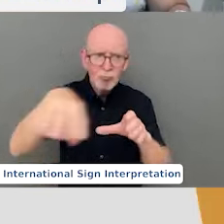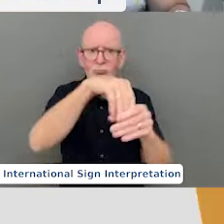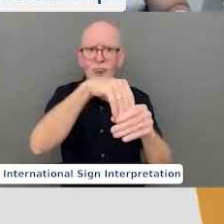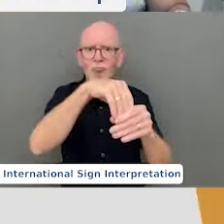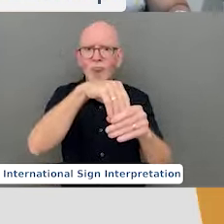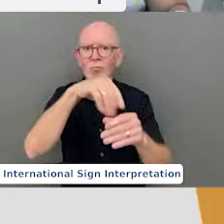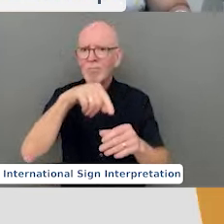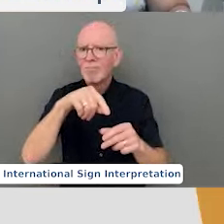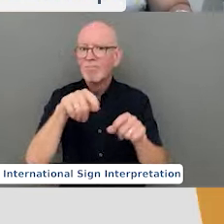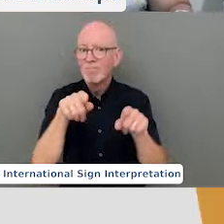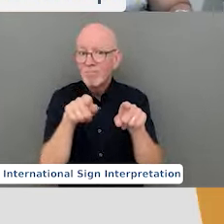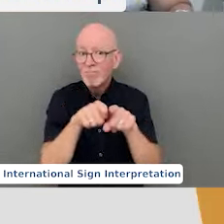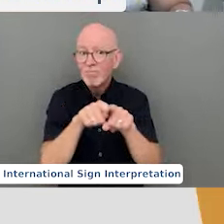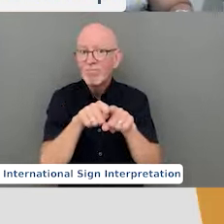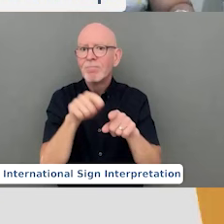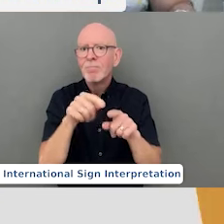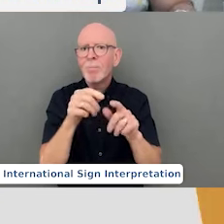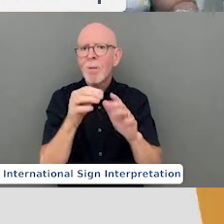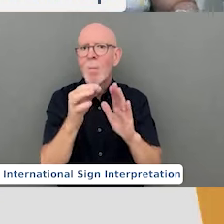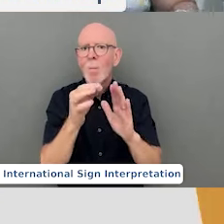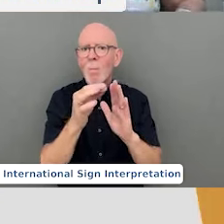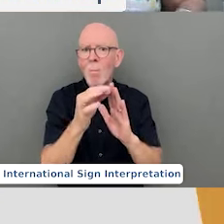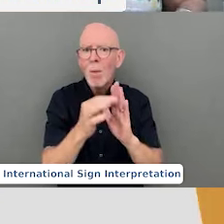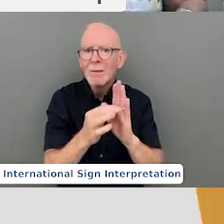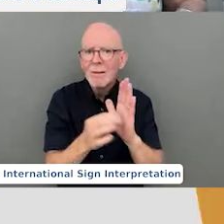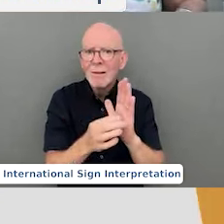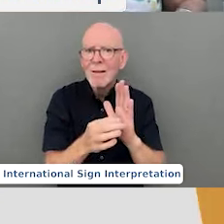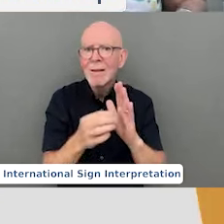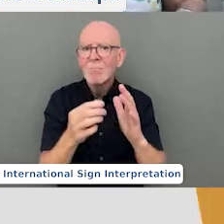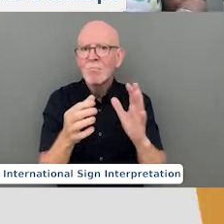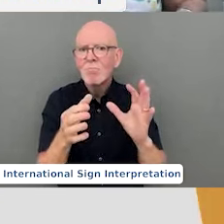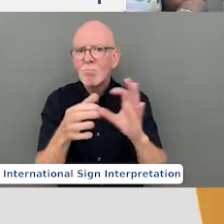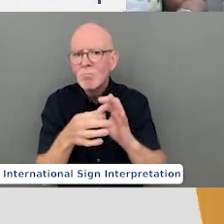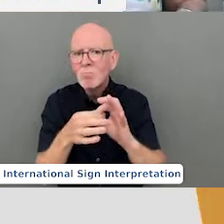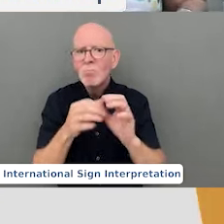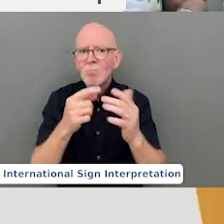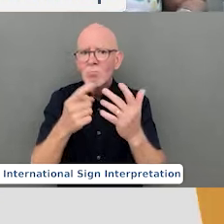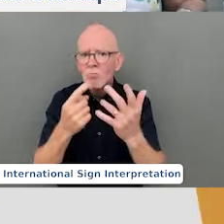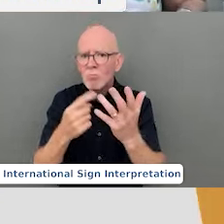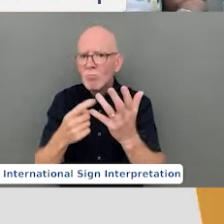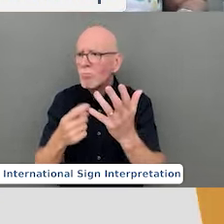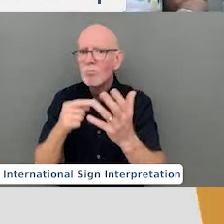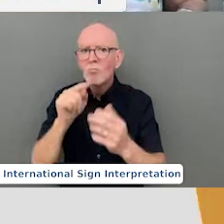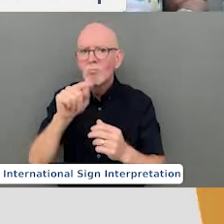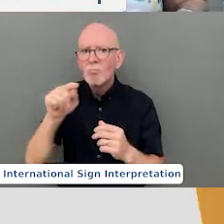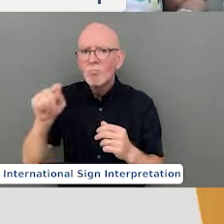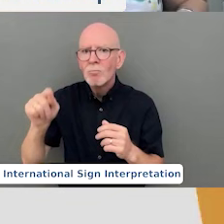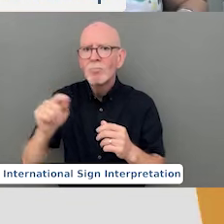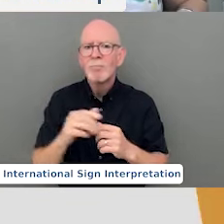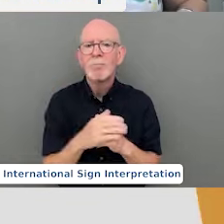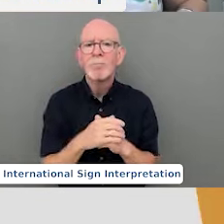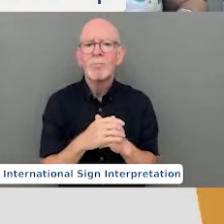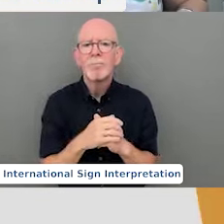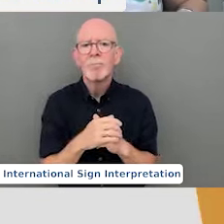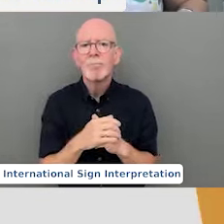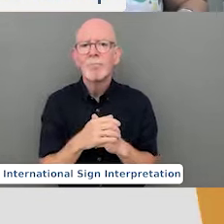on Persons with Disabilities, the amended Act on Social Protection, as well